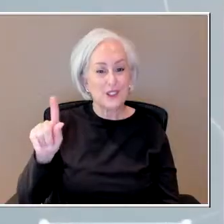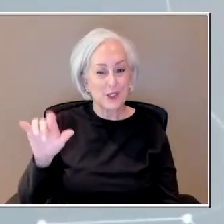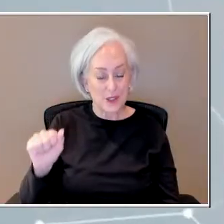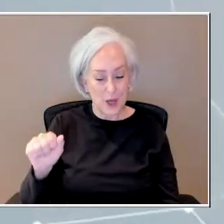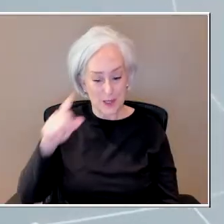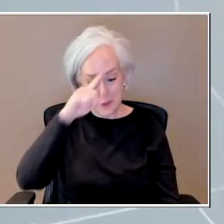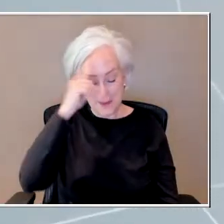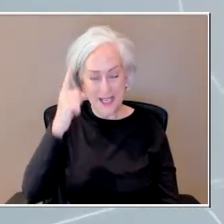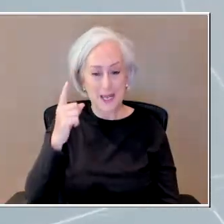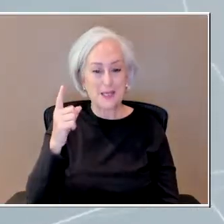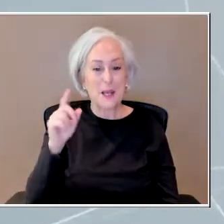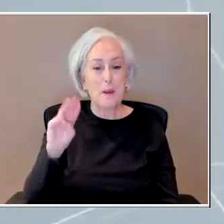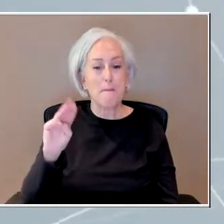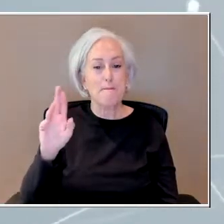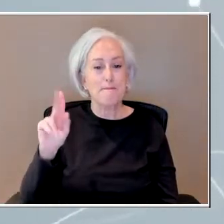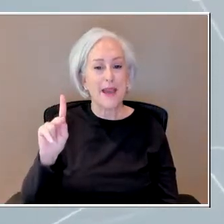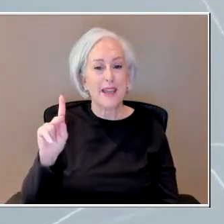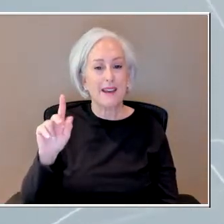your highlight of that trip?